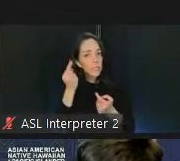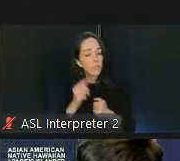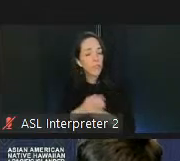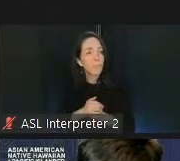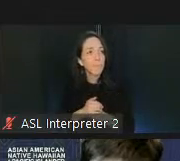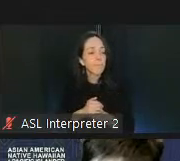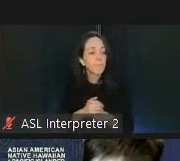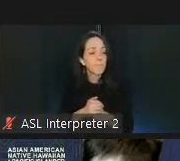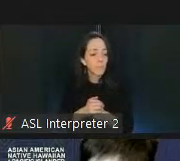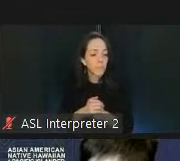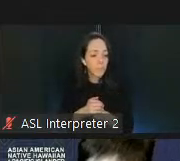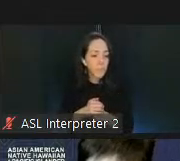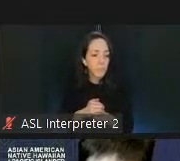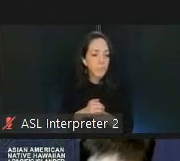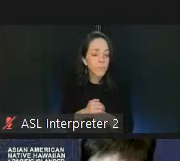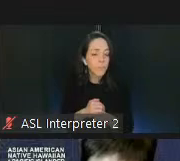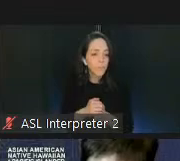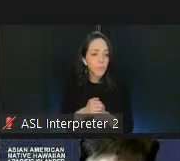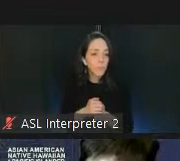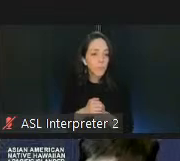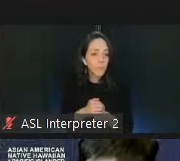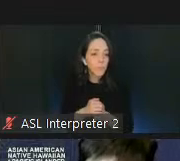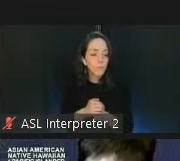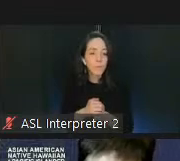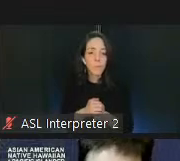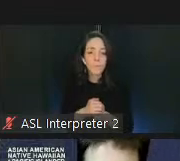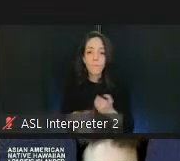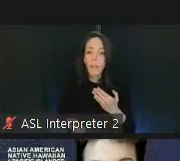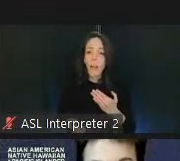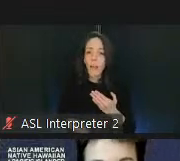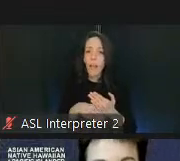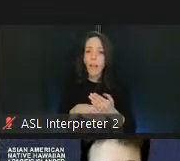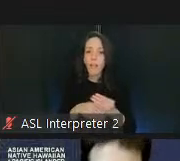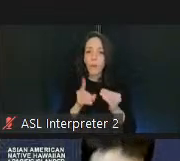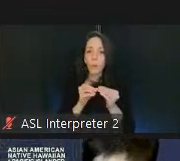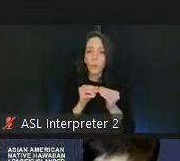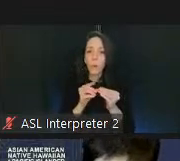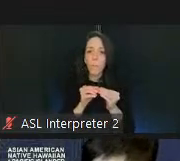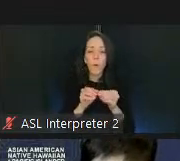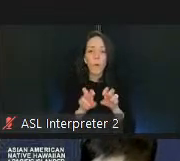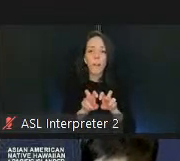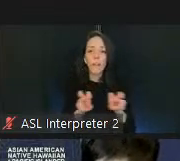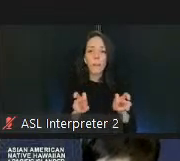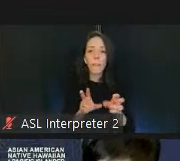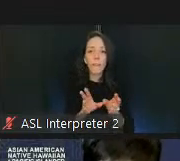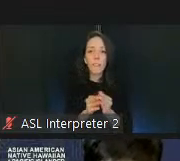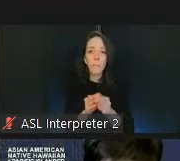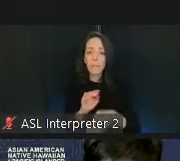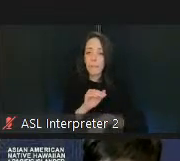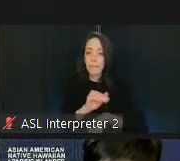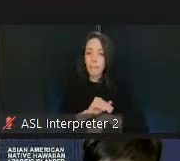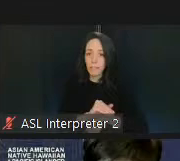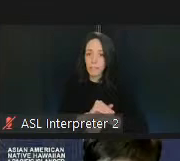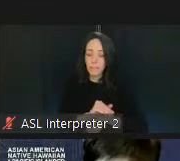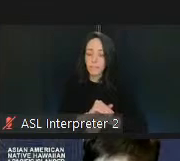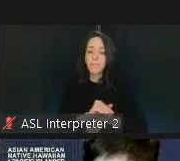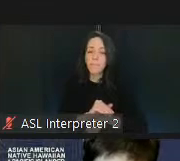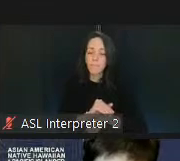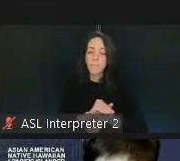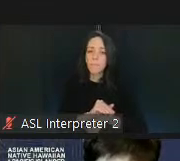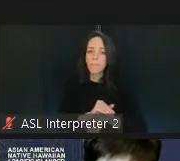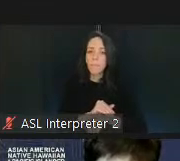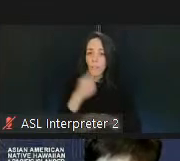of one additional committee meeting night to discuss